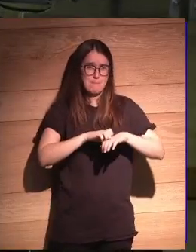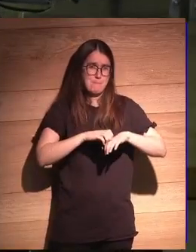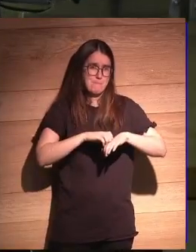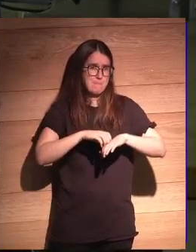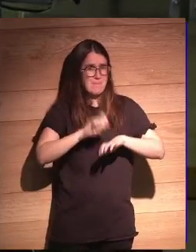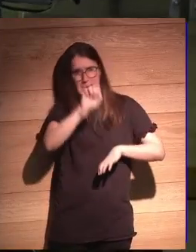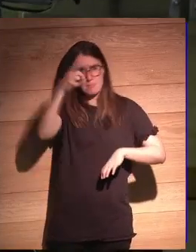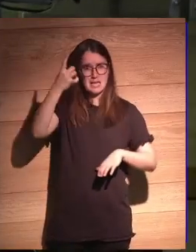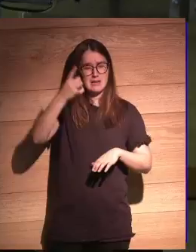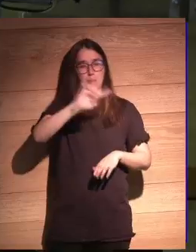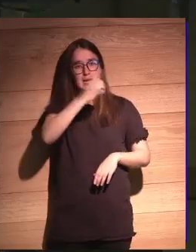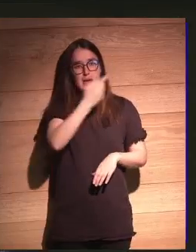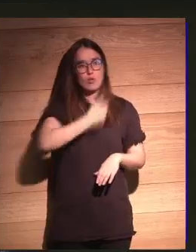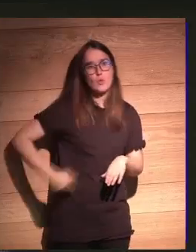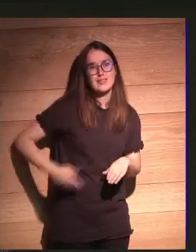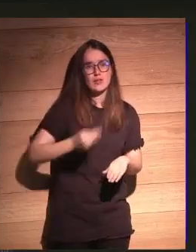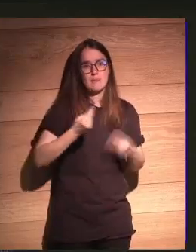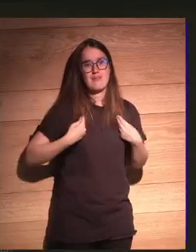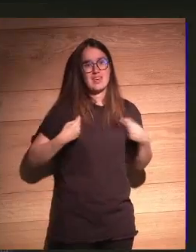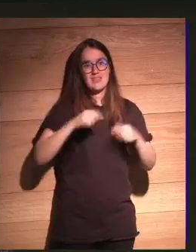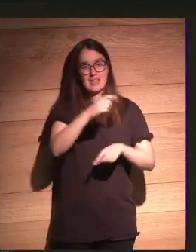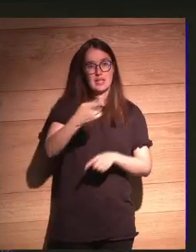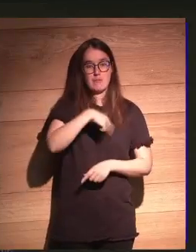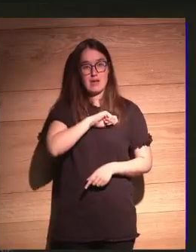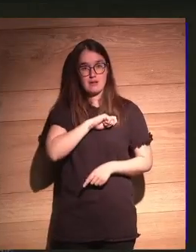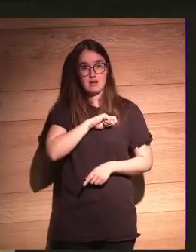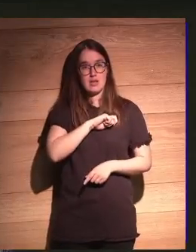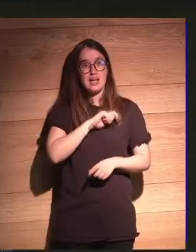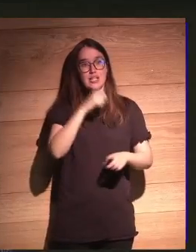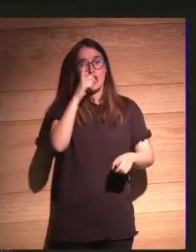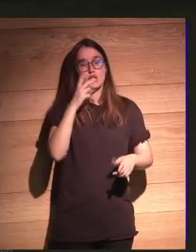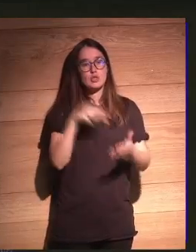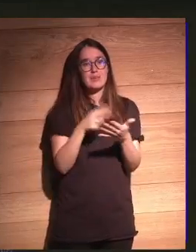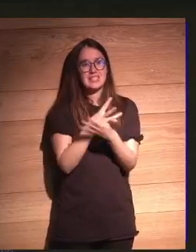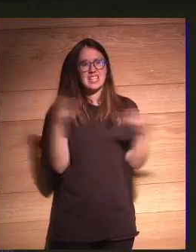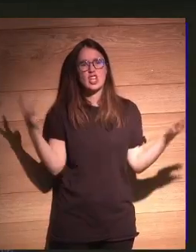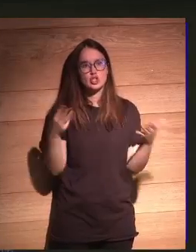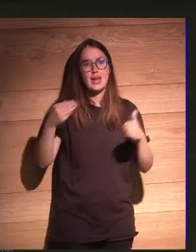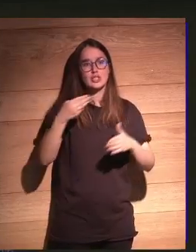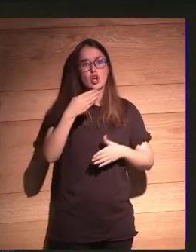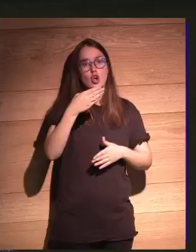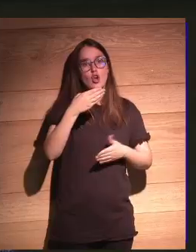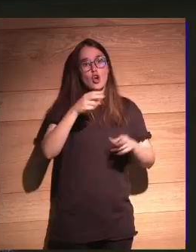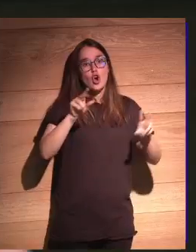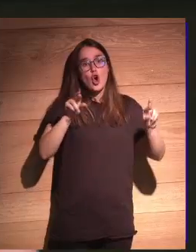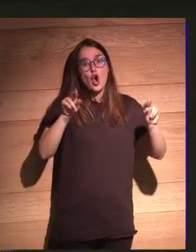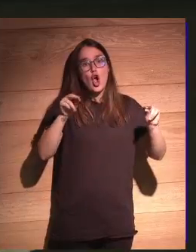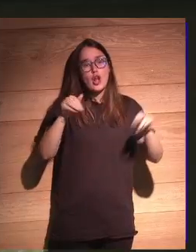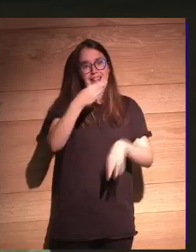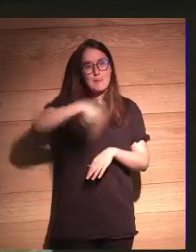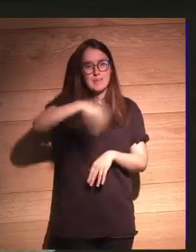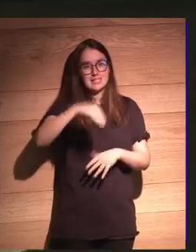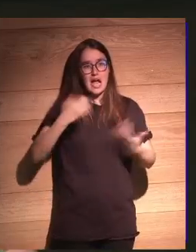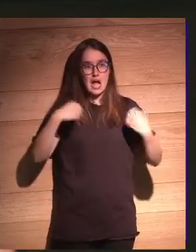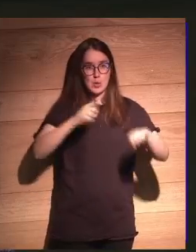real estate operation in Spain, and he's the first owner of housing in Spain. 2018, there's a new record of Golden Visa. Golden Visa is something